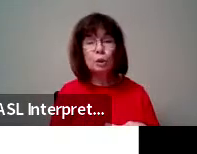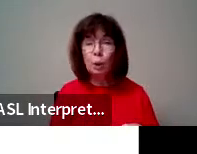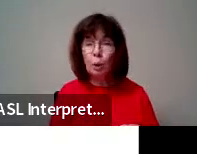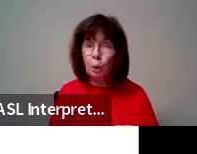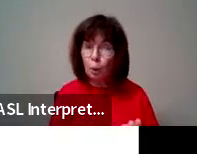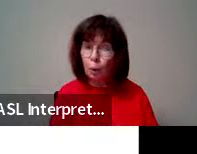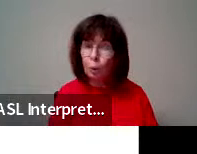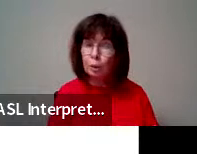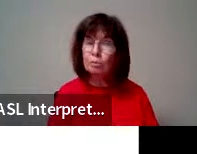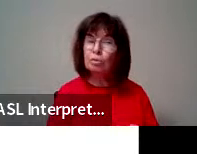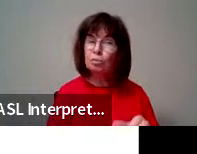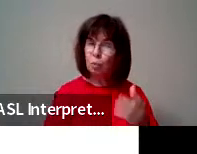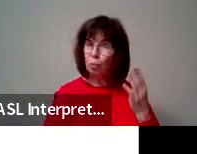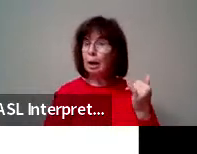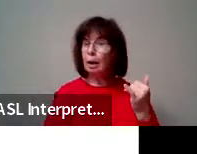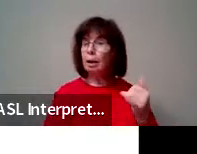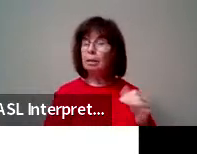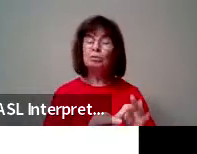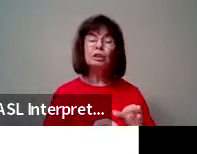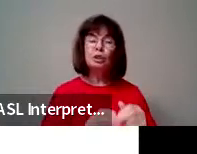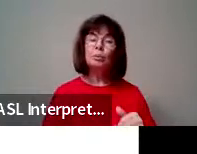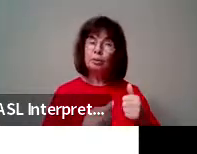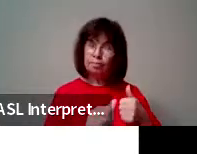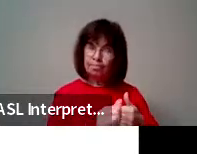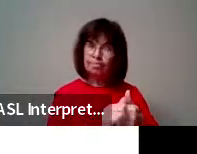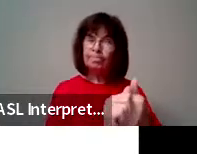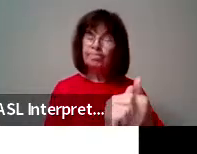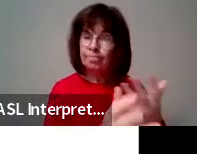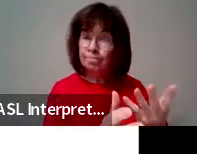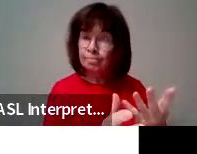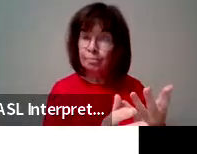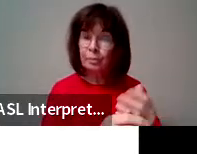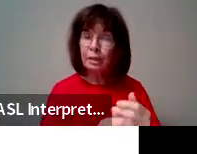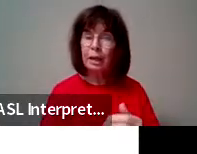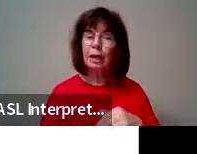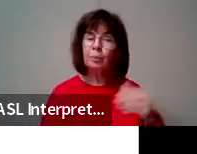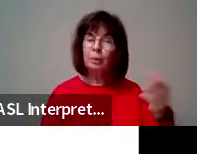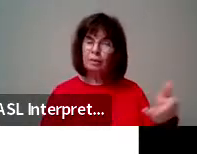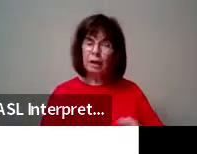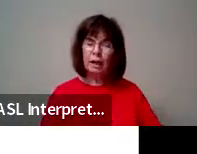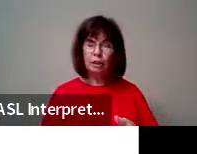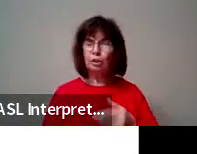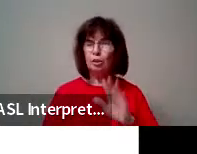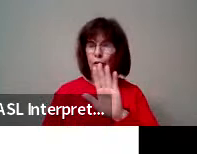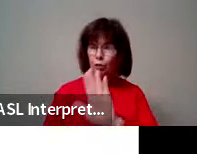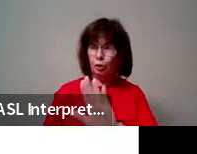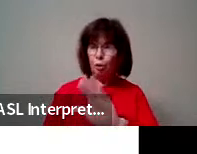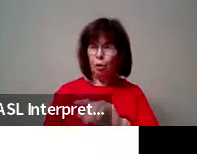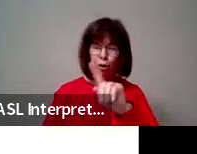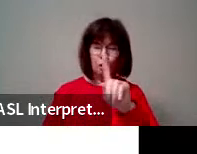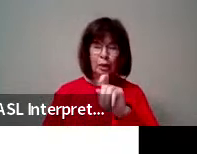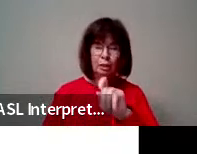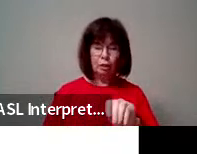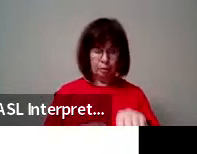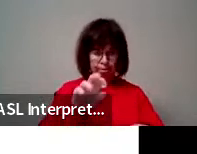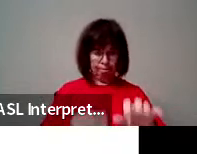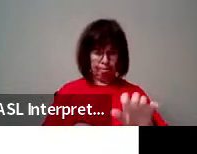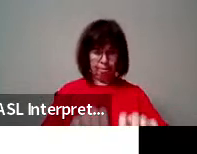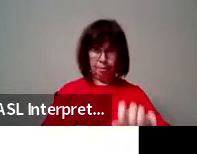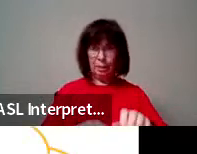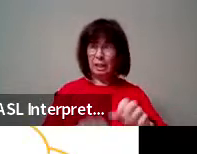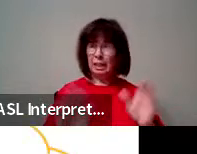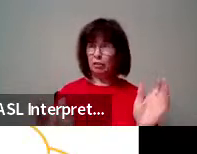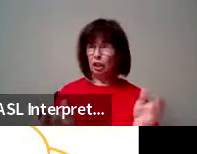so that our interpreters can keep up, and invite you to put any questions you may have in the chat if you have